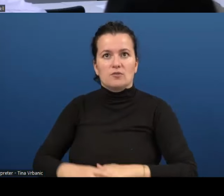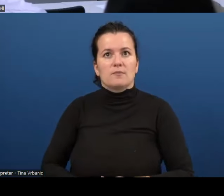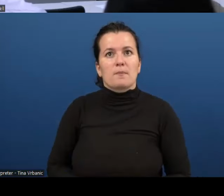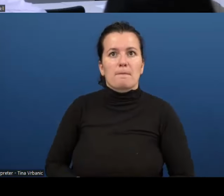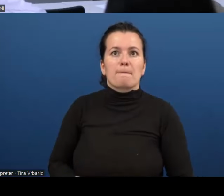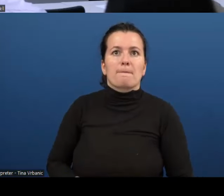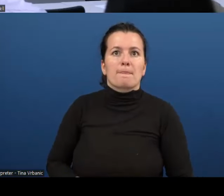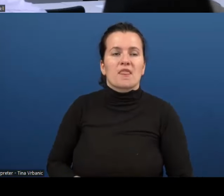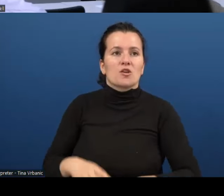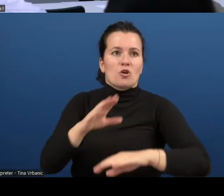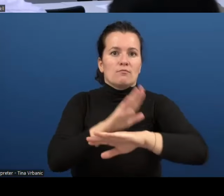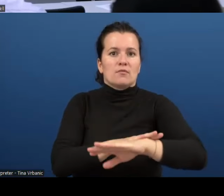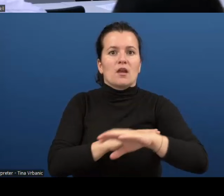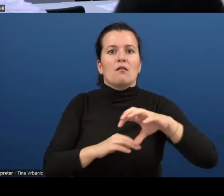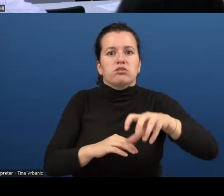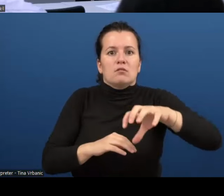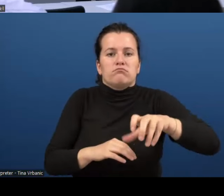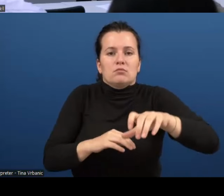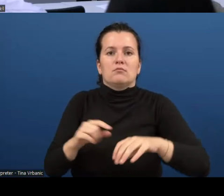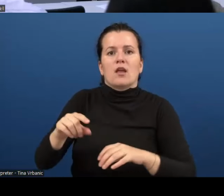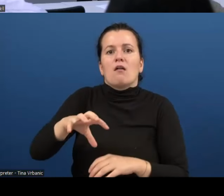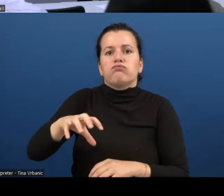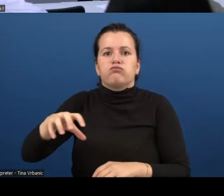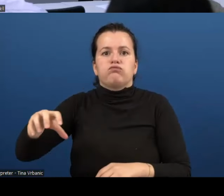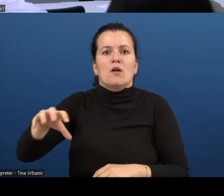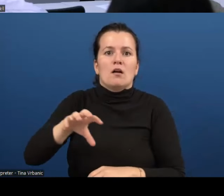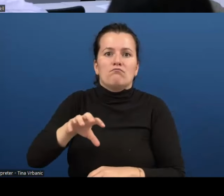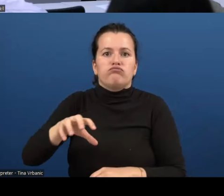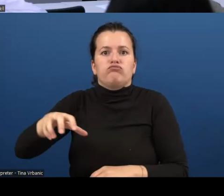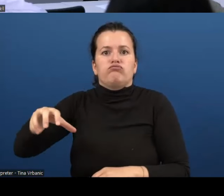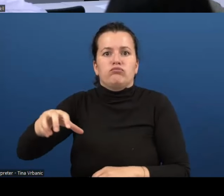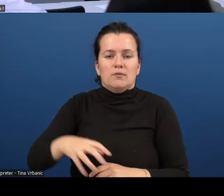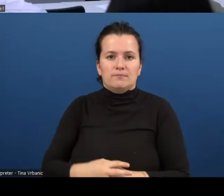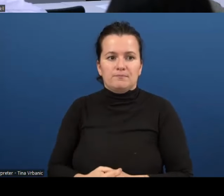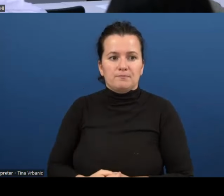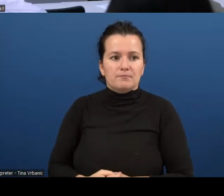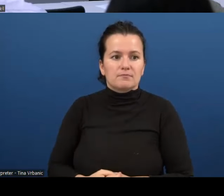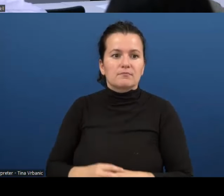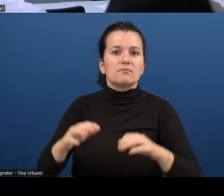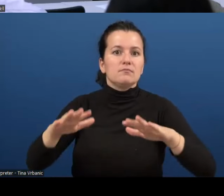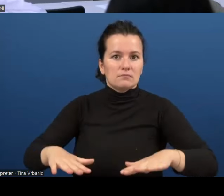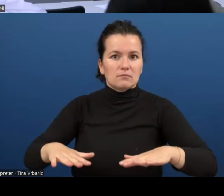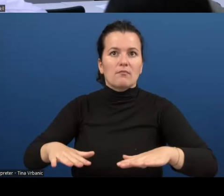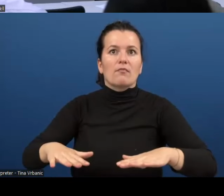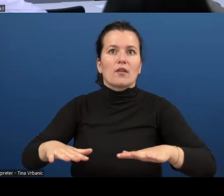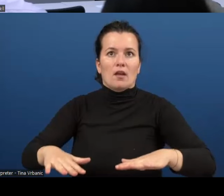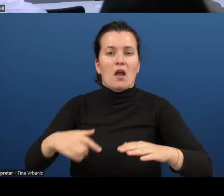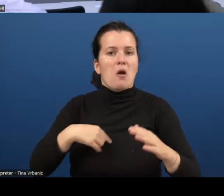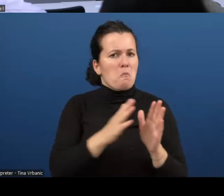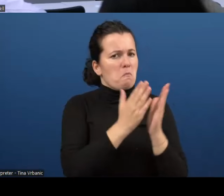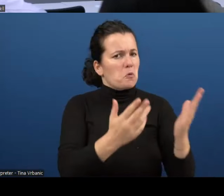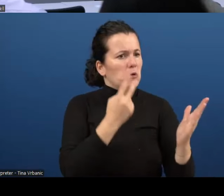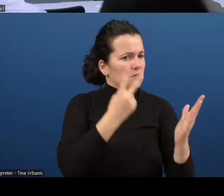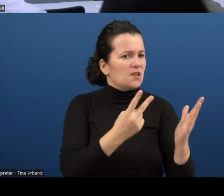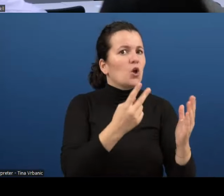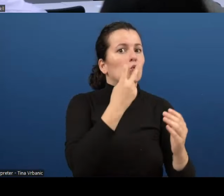vibration in our case. And we learned from the literature that it was better to present it to two arms, because that's